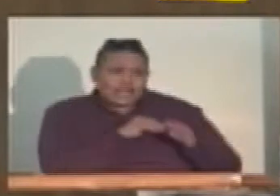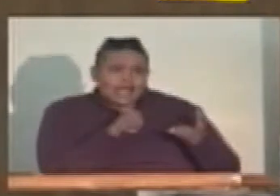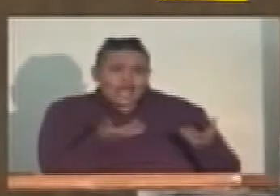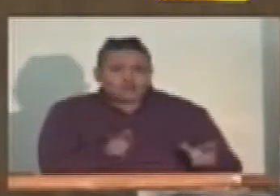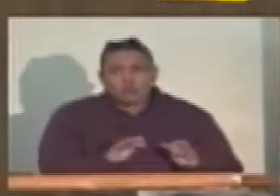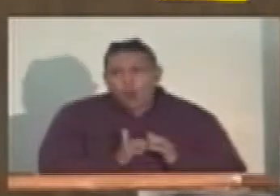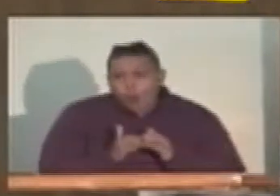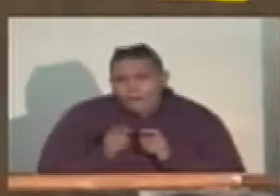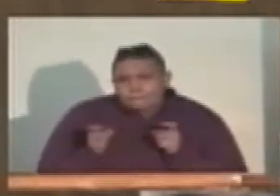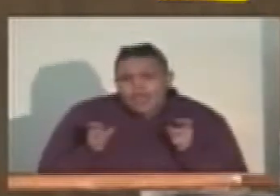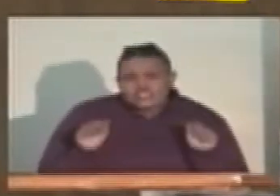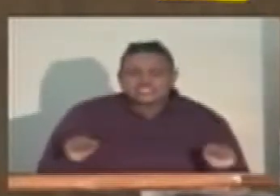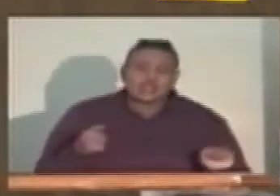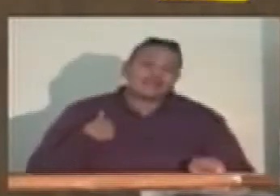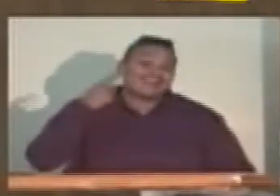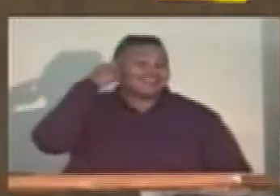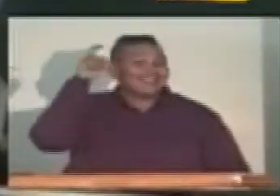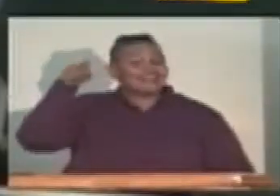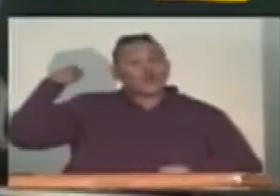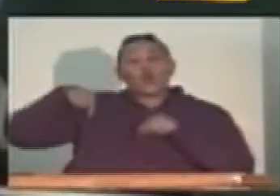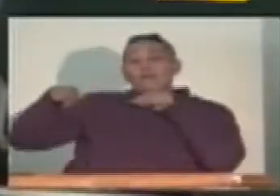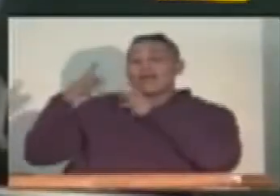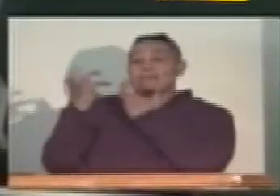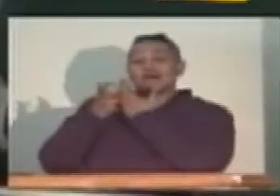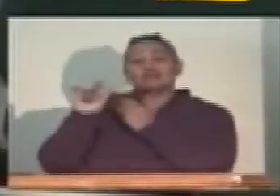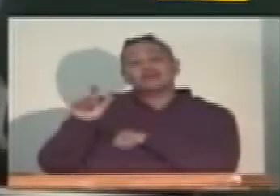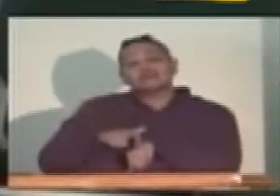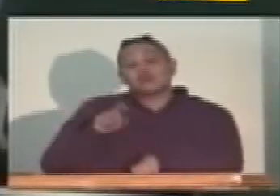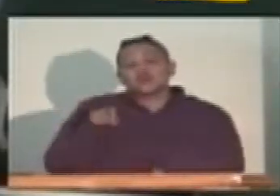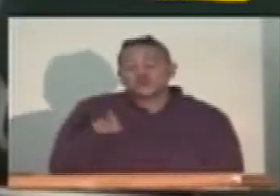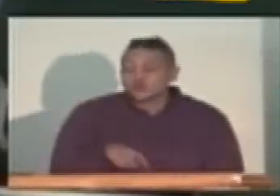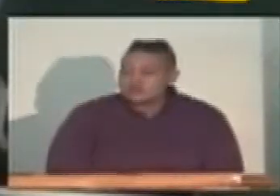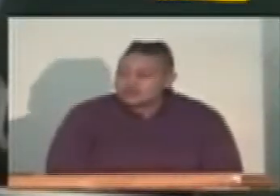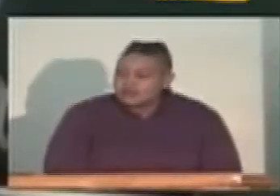I believe we need to get back to those days.